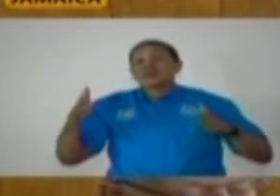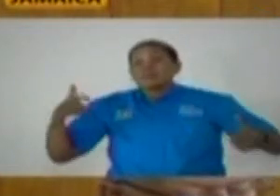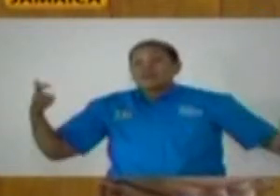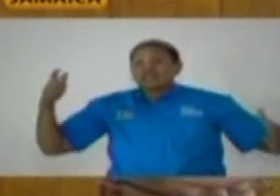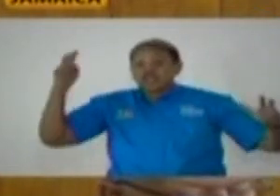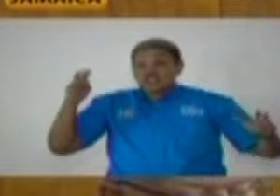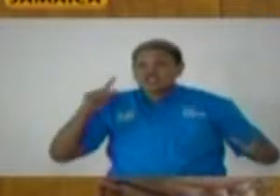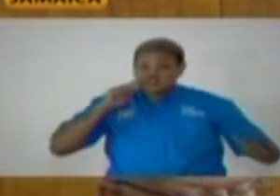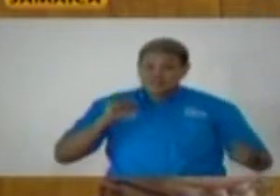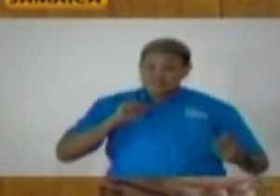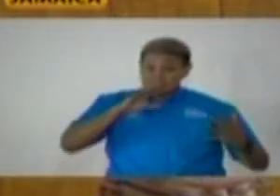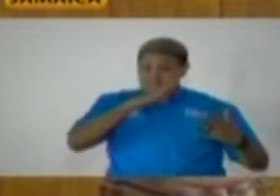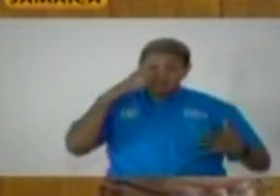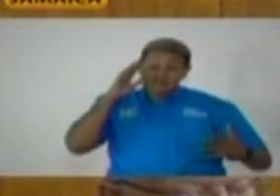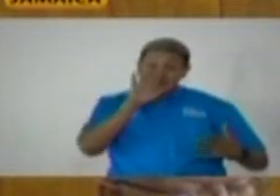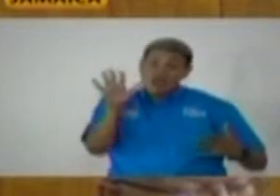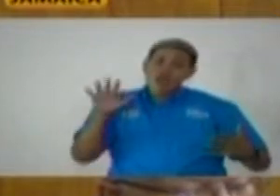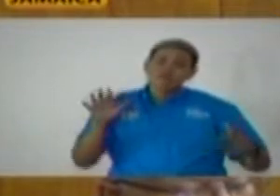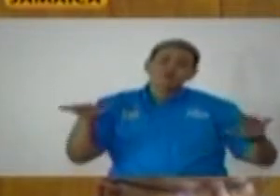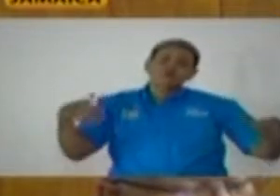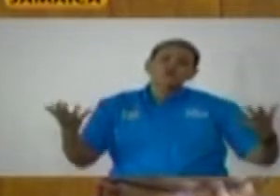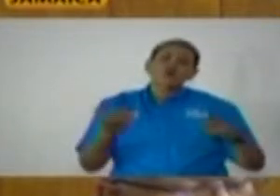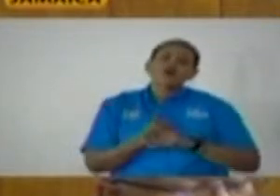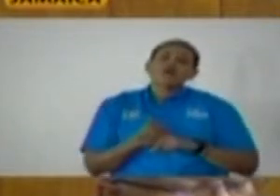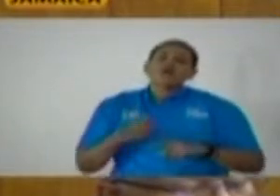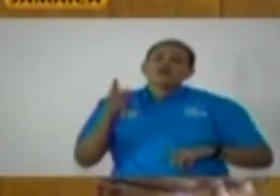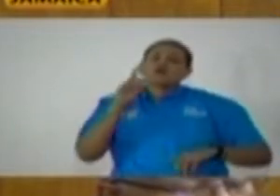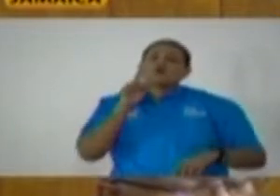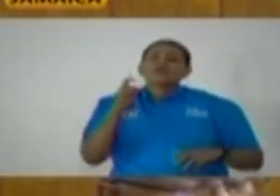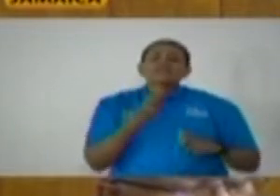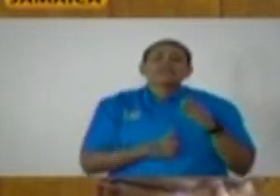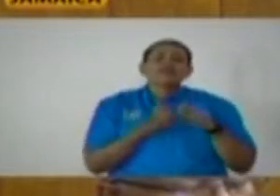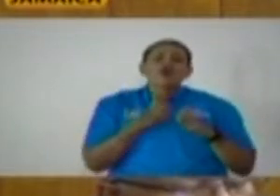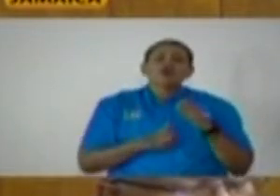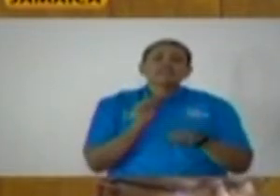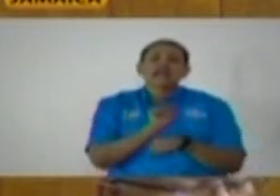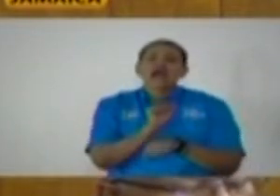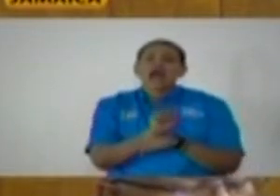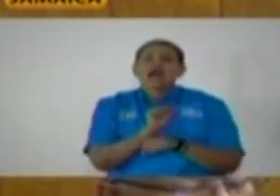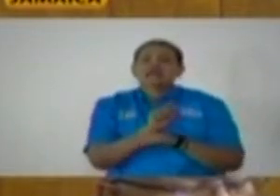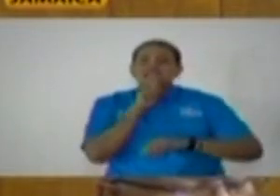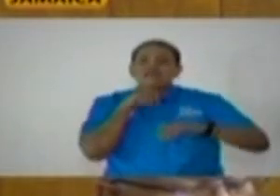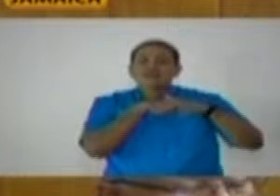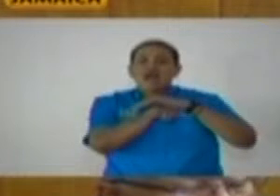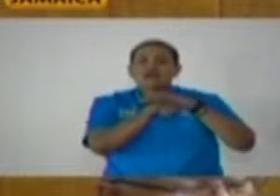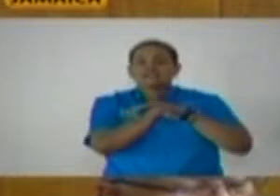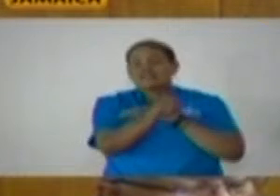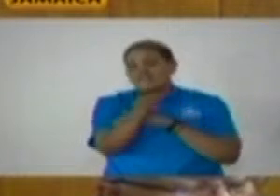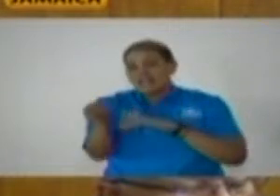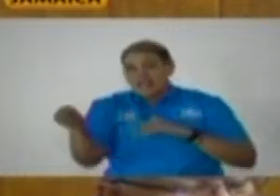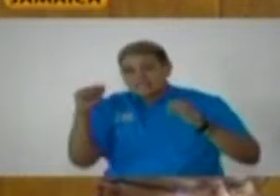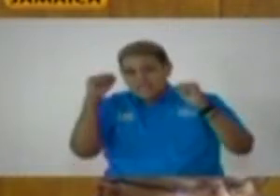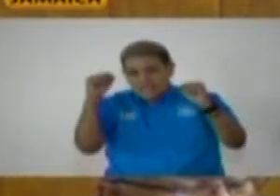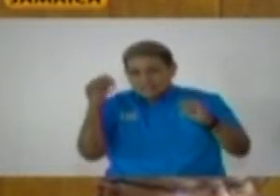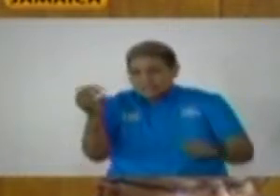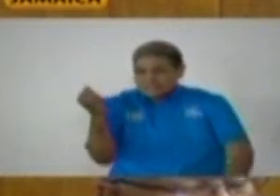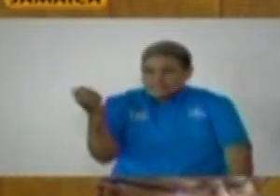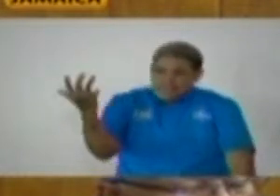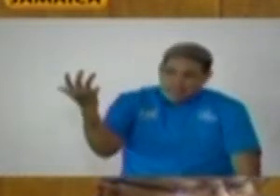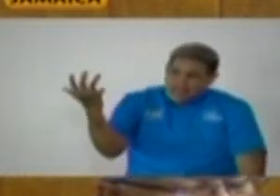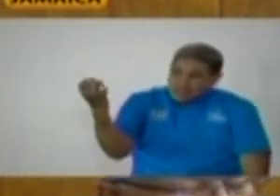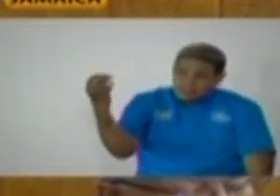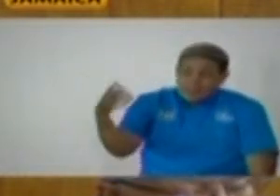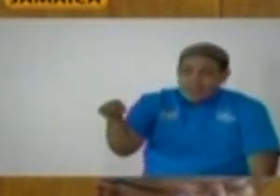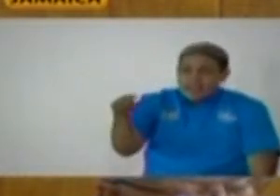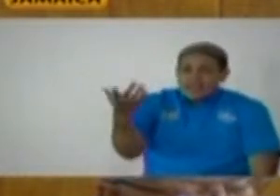issue facing farmers is the very difficult task of accessing financing. Right? For many